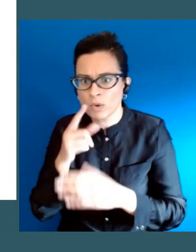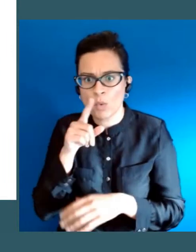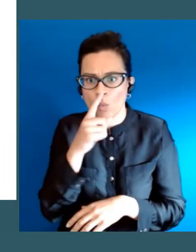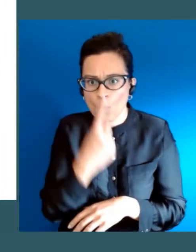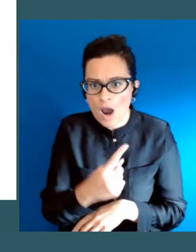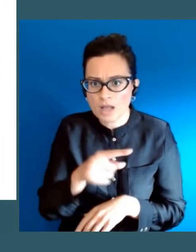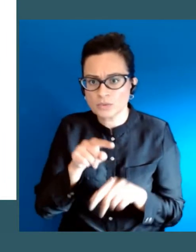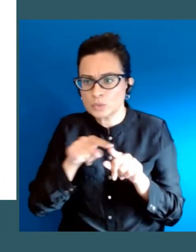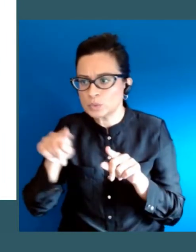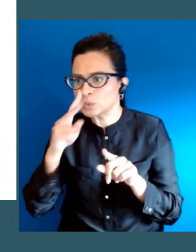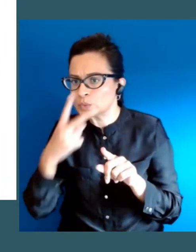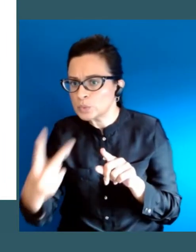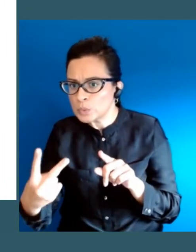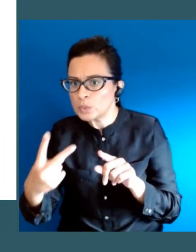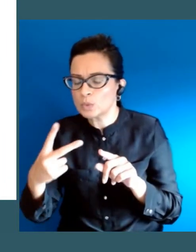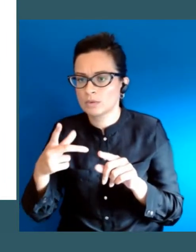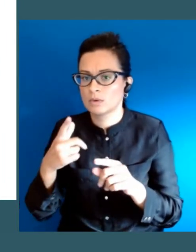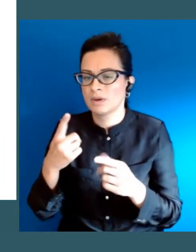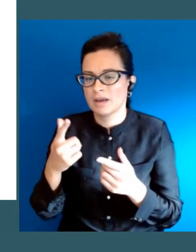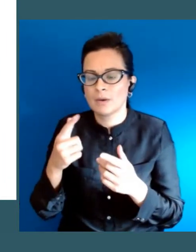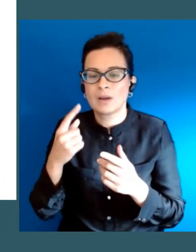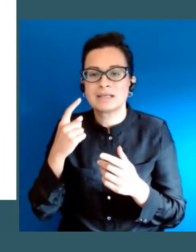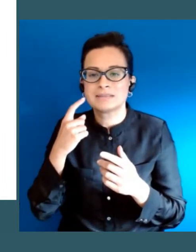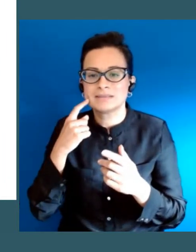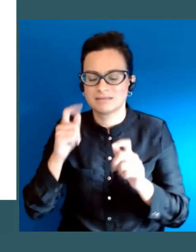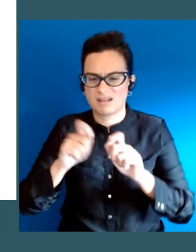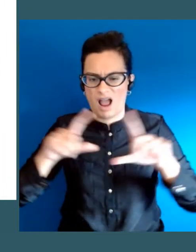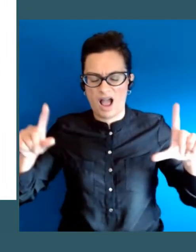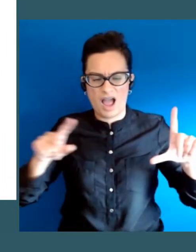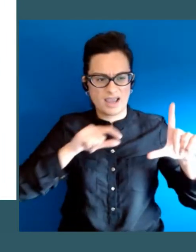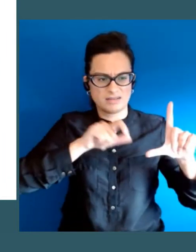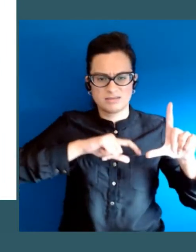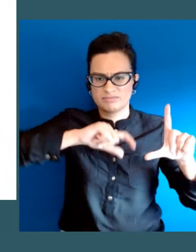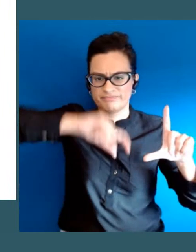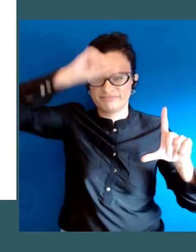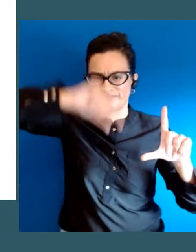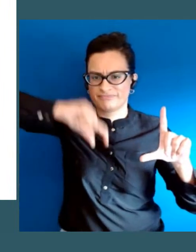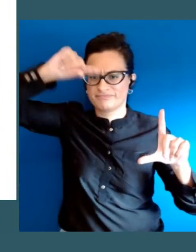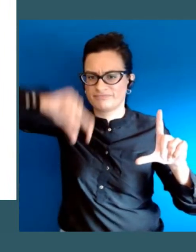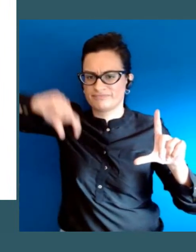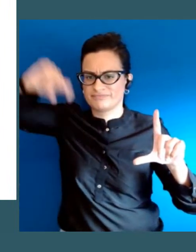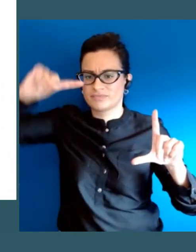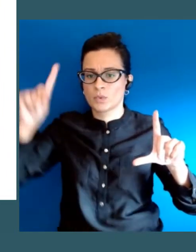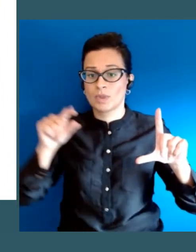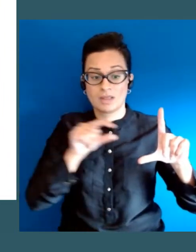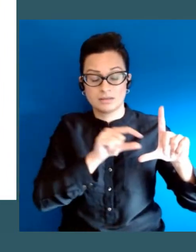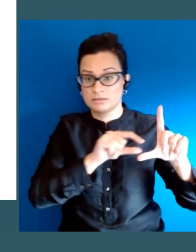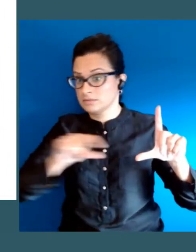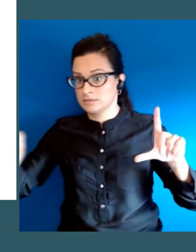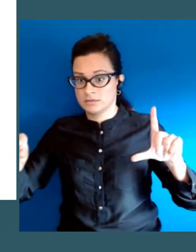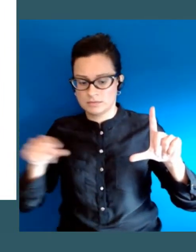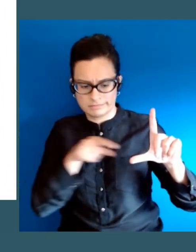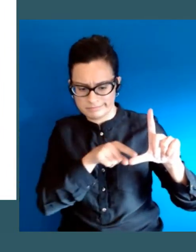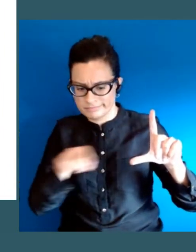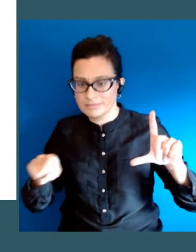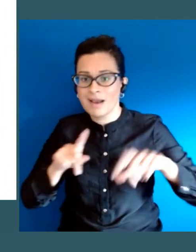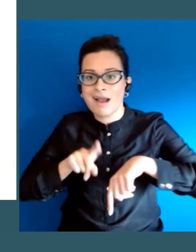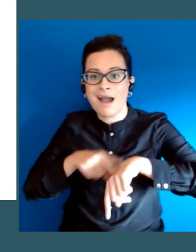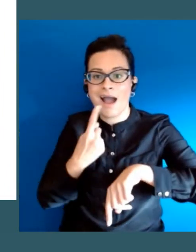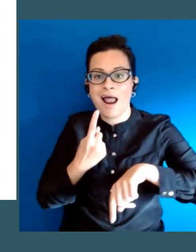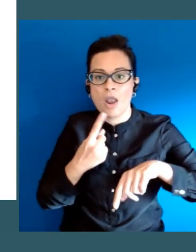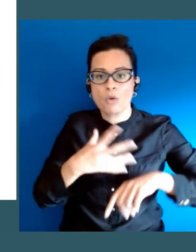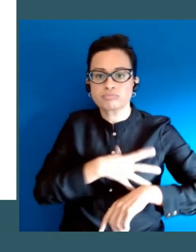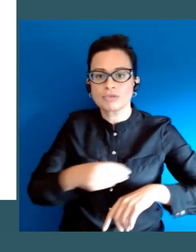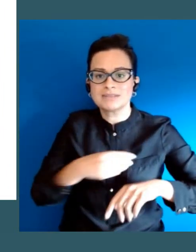To simplify this slide, on the horizontal axis, we're talking about duration of breastfeeding